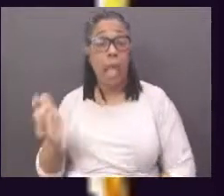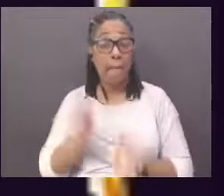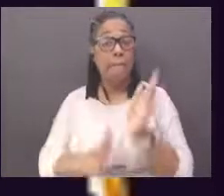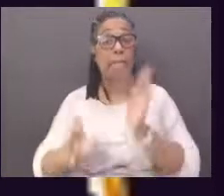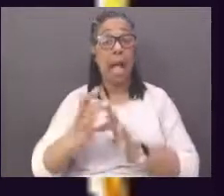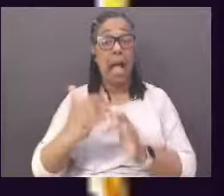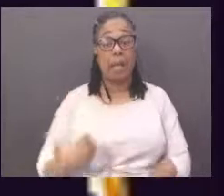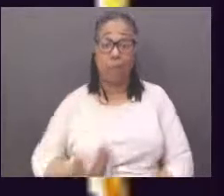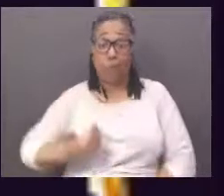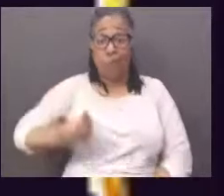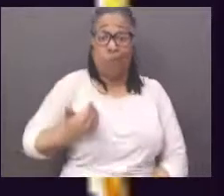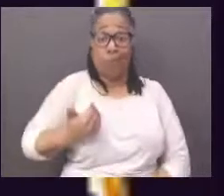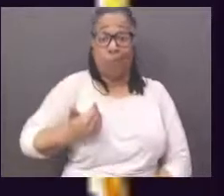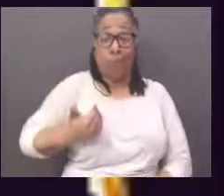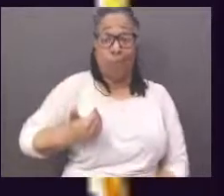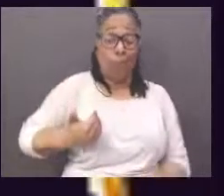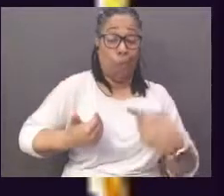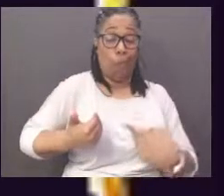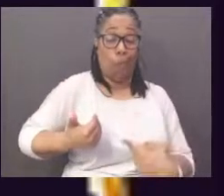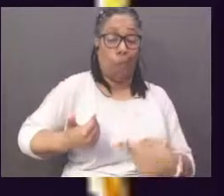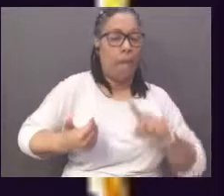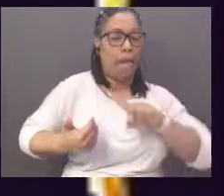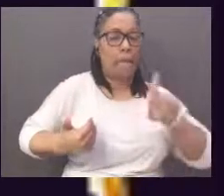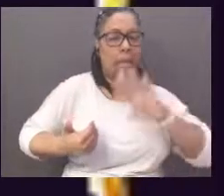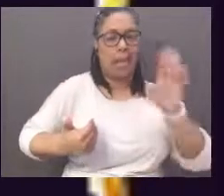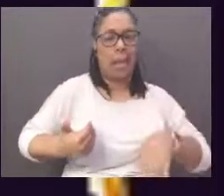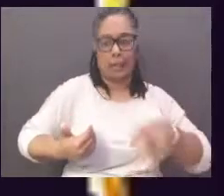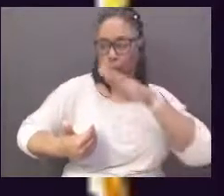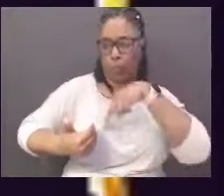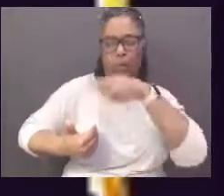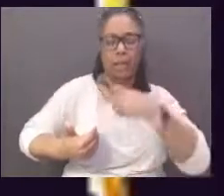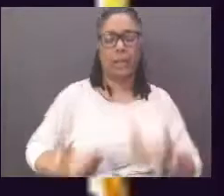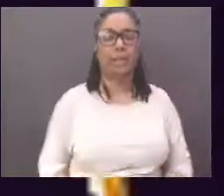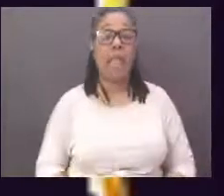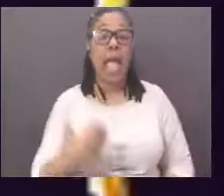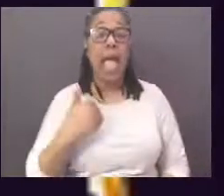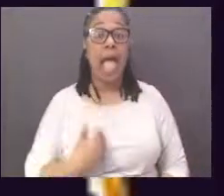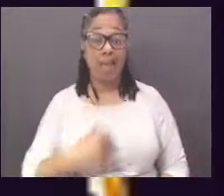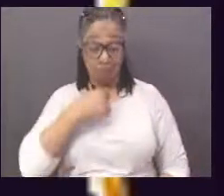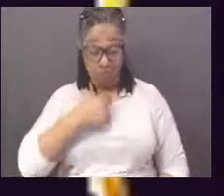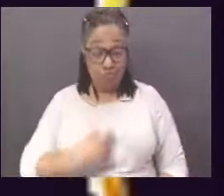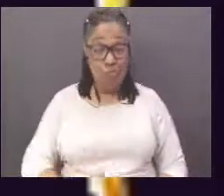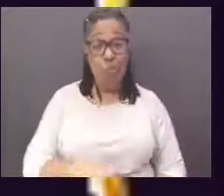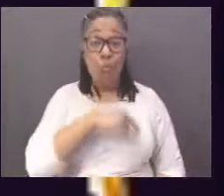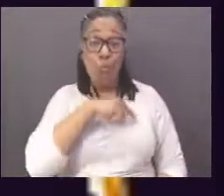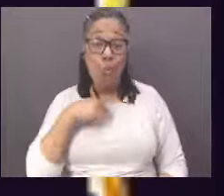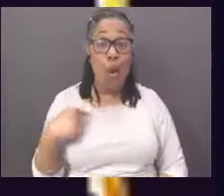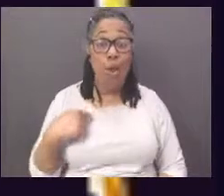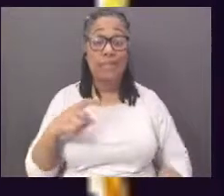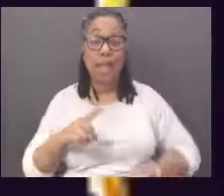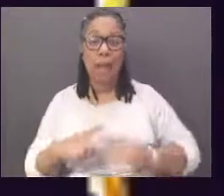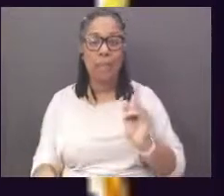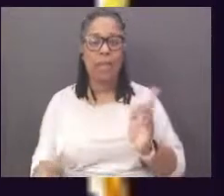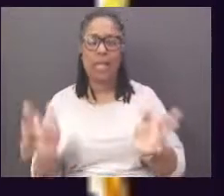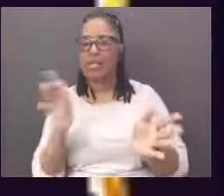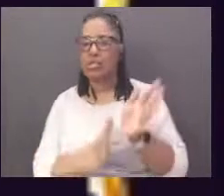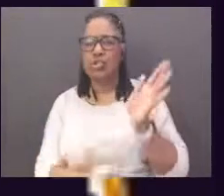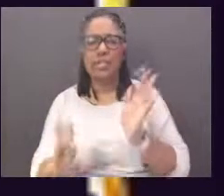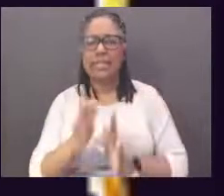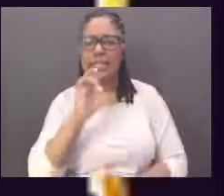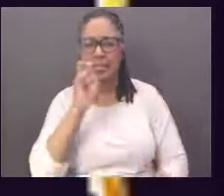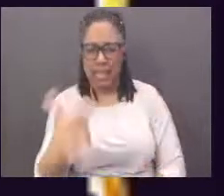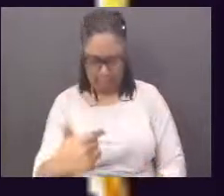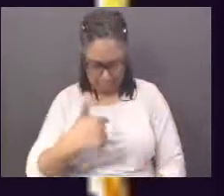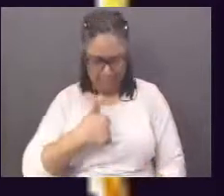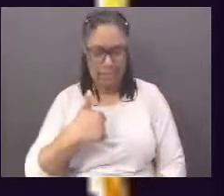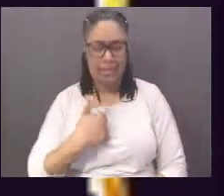not reading the Bible. There's a cross hanging on their necks, but Jesus is not on the cross anymore. They only know